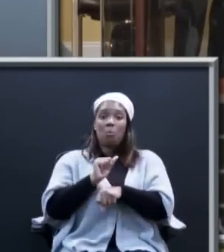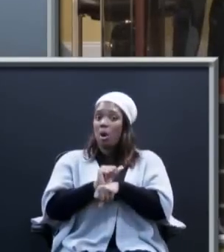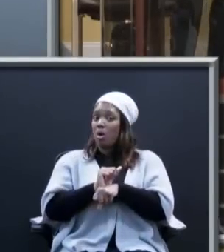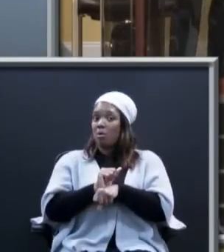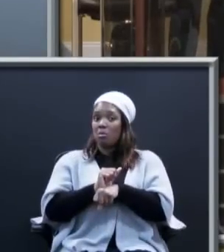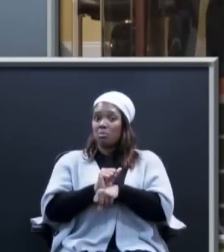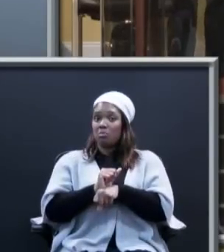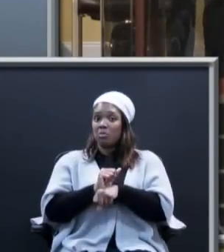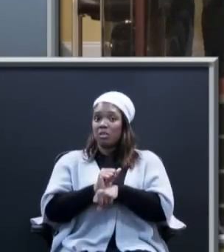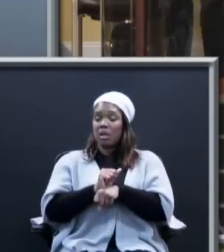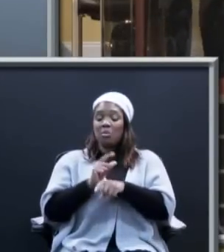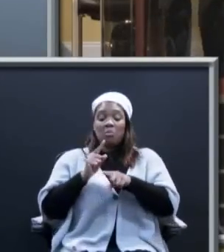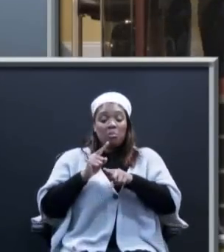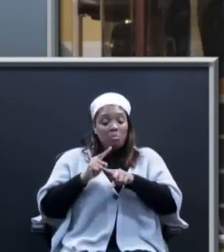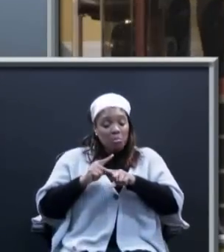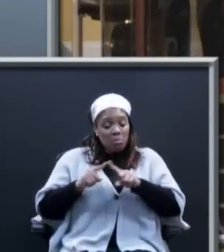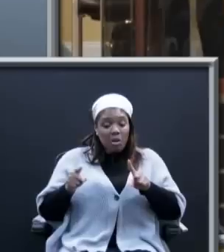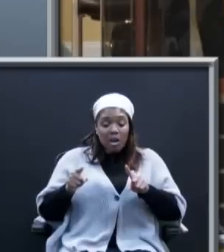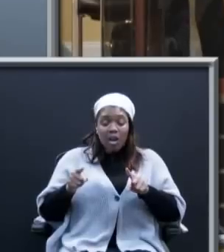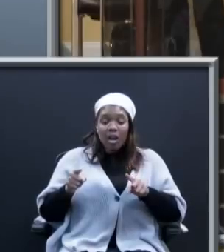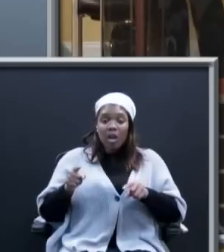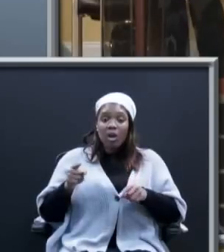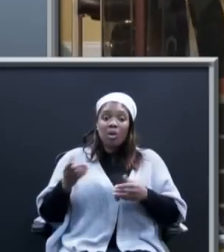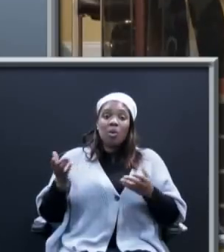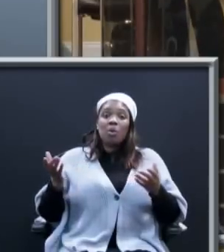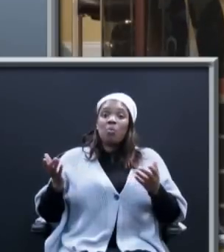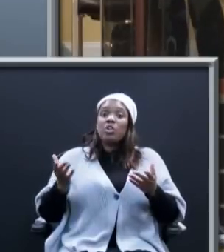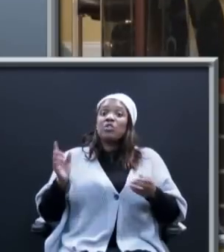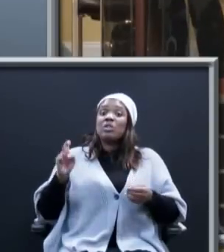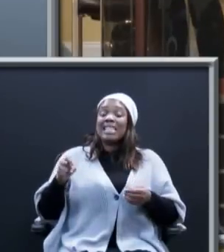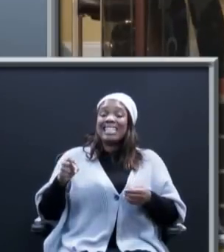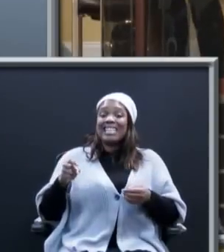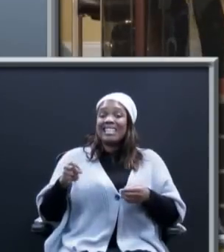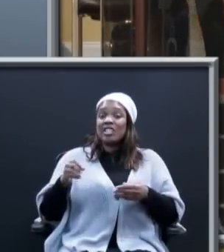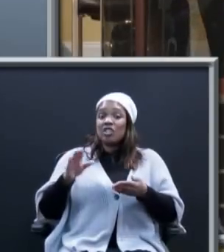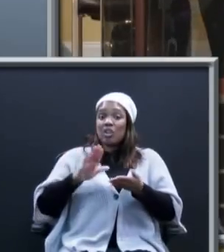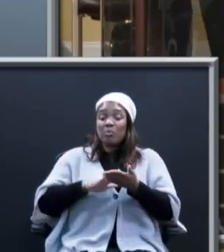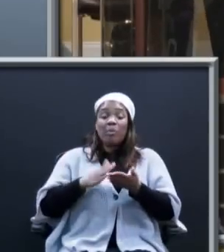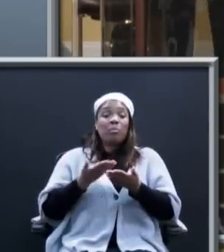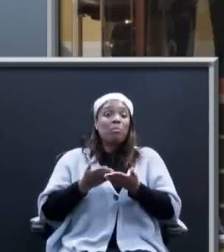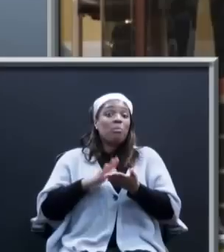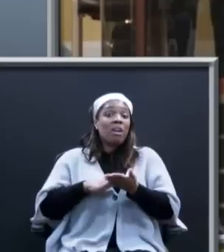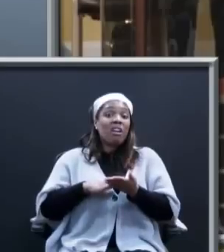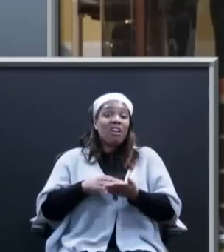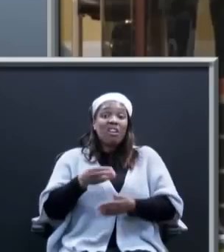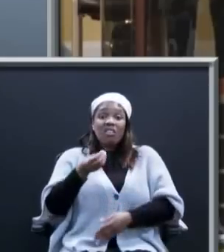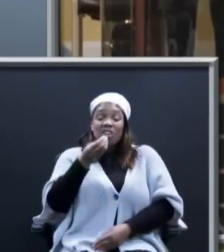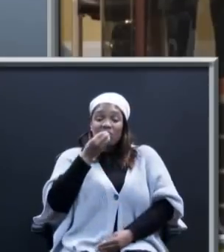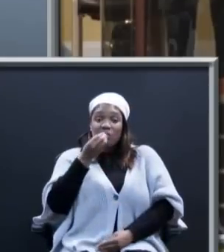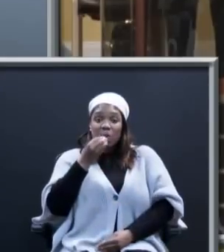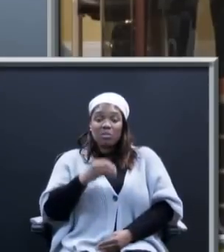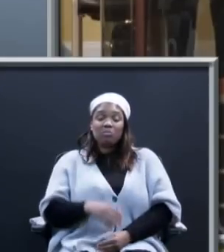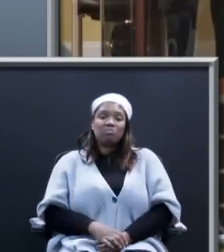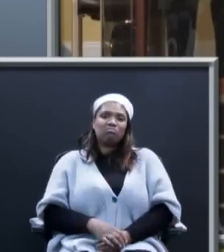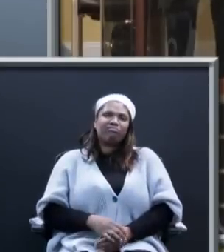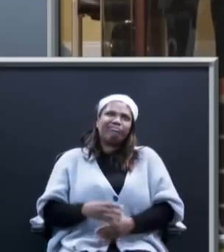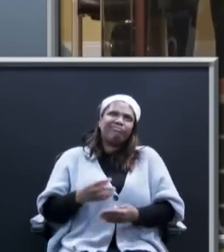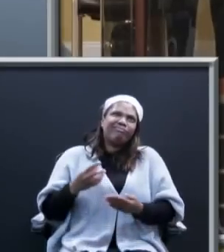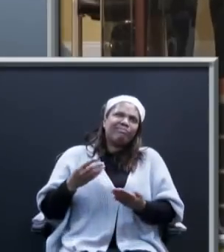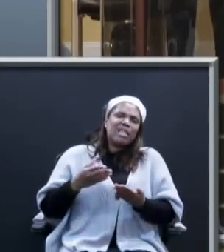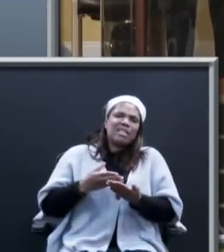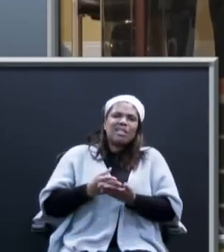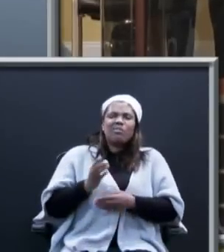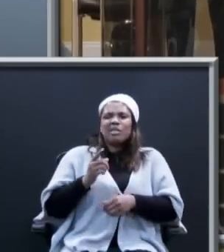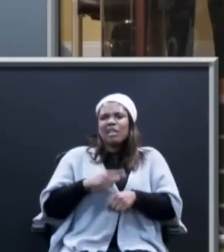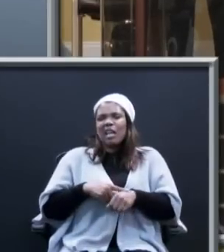day, except what it takes, what you're going to eat. That's why when we keep the feast, sometimes it falls,